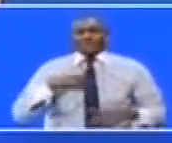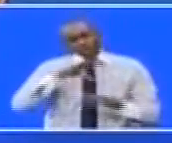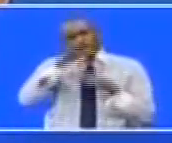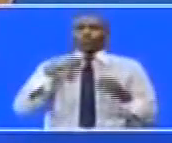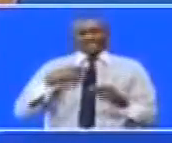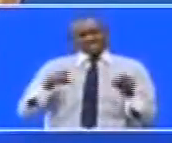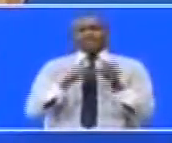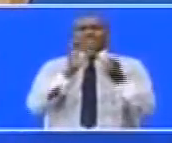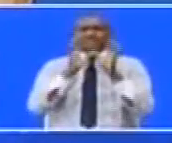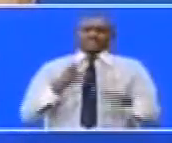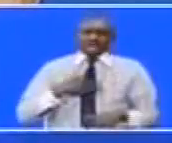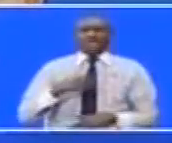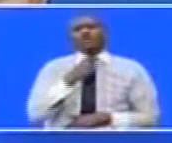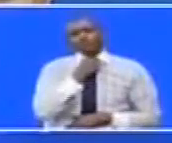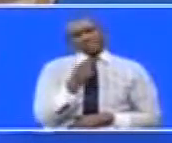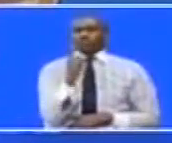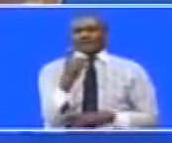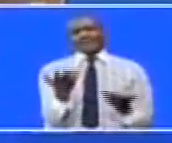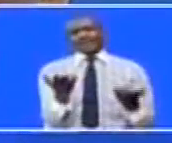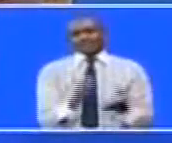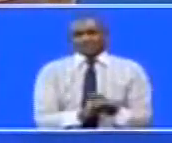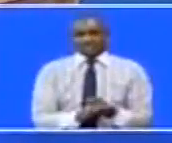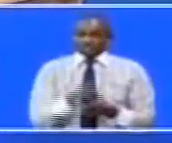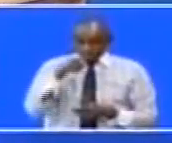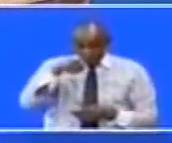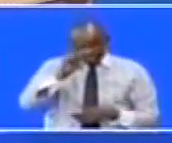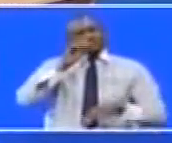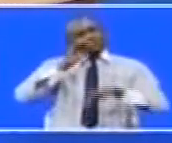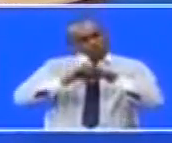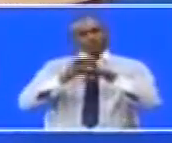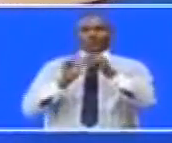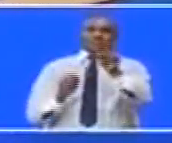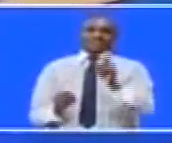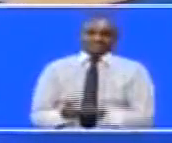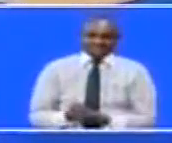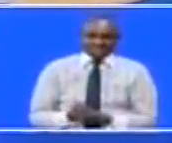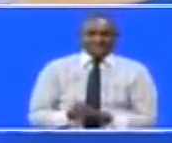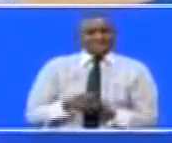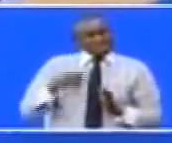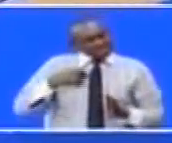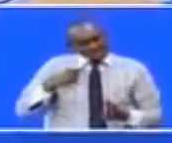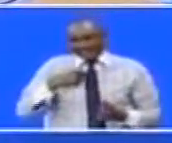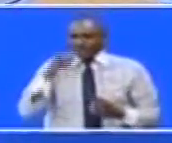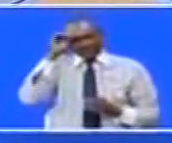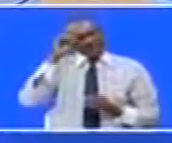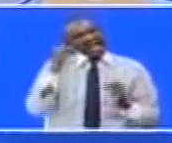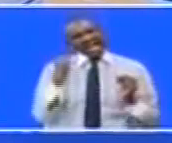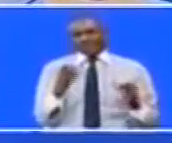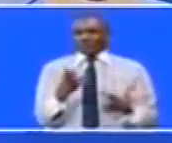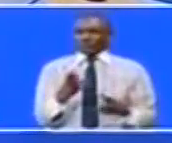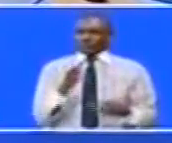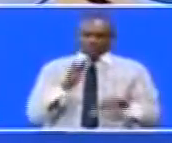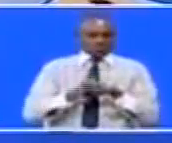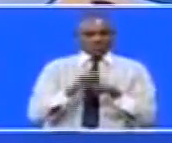So I want us to do something. So you're good at this, no doubt, you know. I can't even beat you, you know, in anything that you've done.